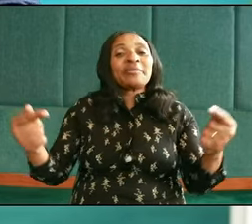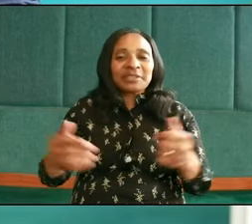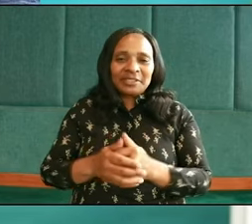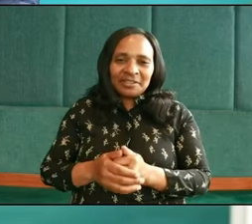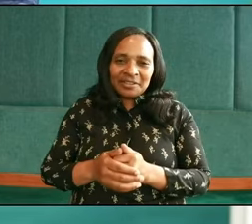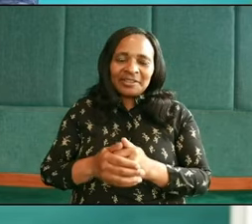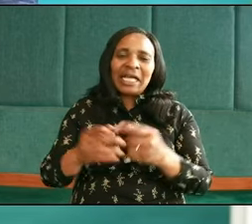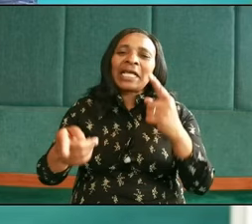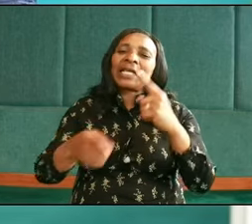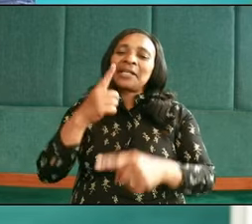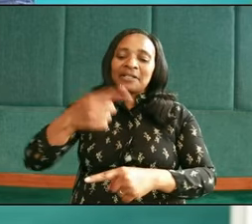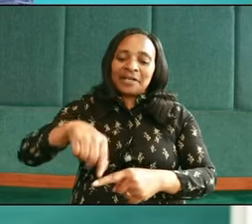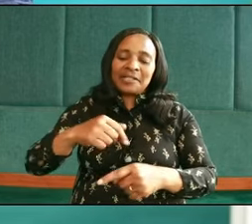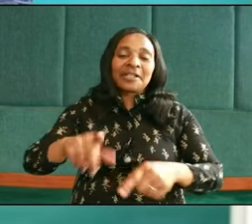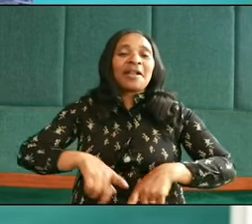us alive.